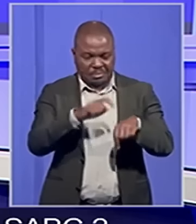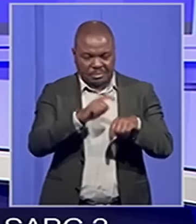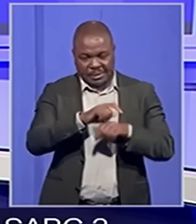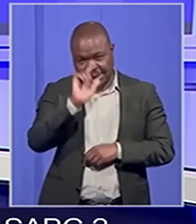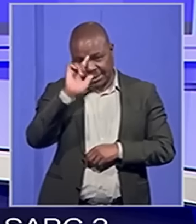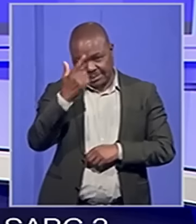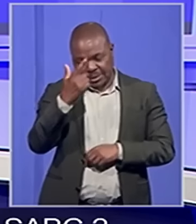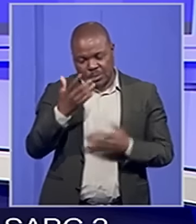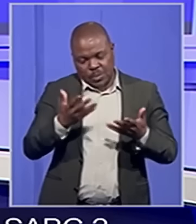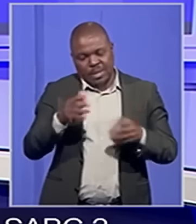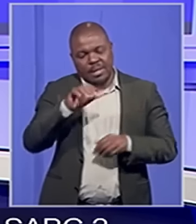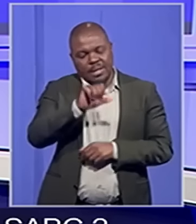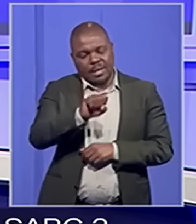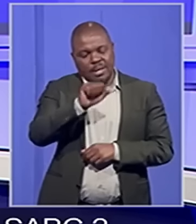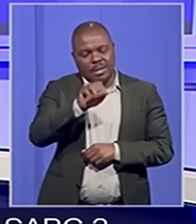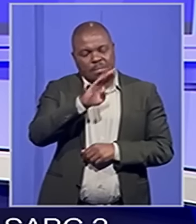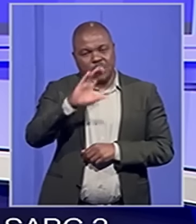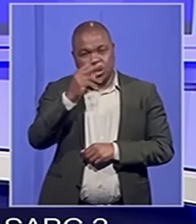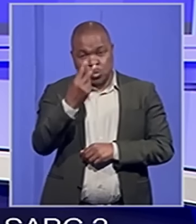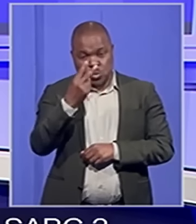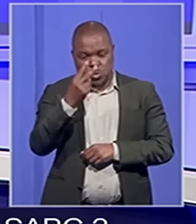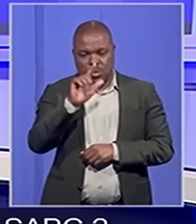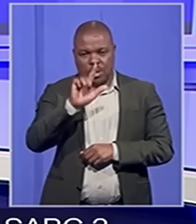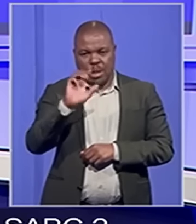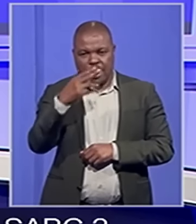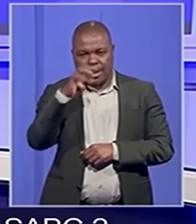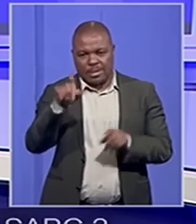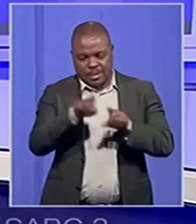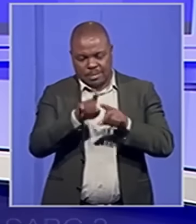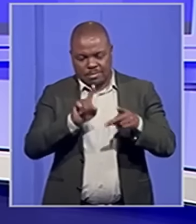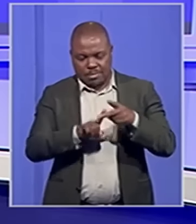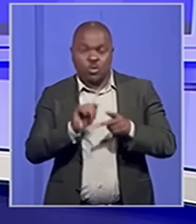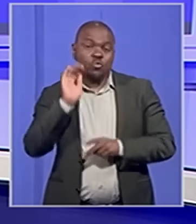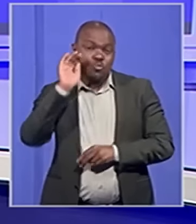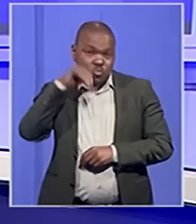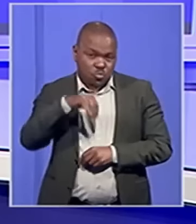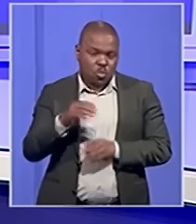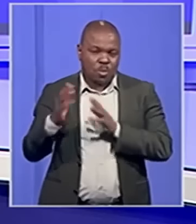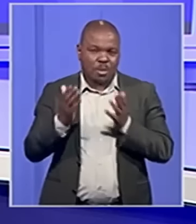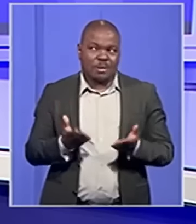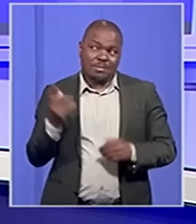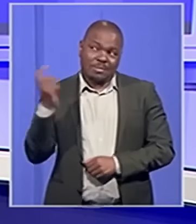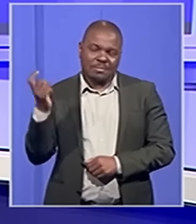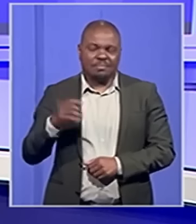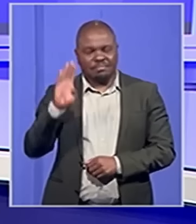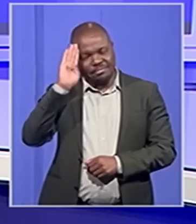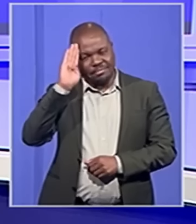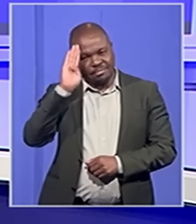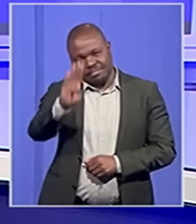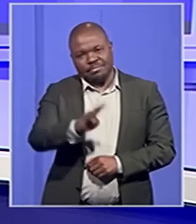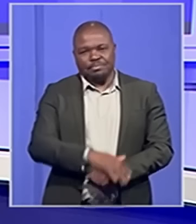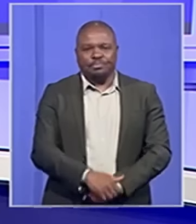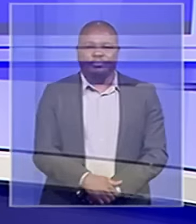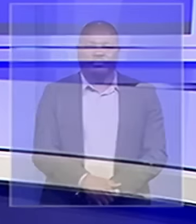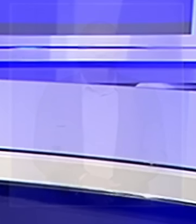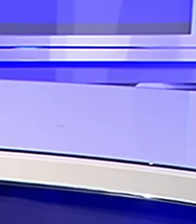bošupa mago SABC 2 le lehae go sasa go latela kakanyo ya maemo a boso. Go šogofetše, šalala.